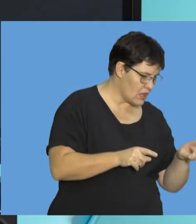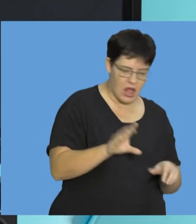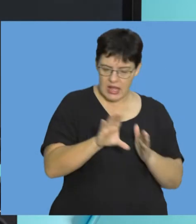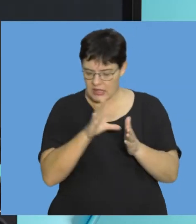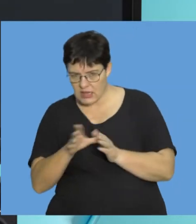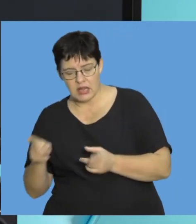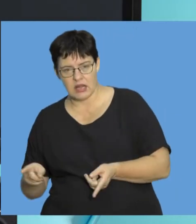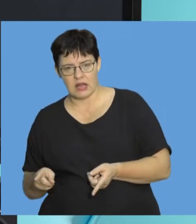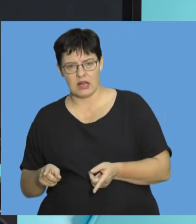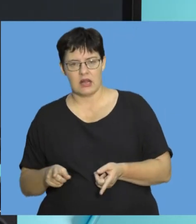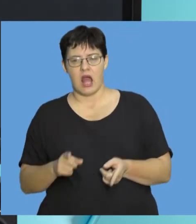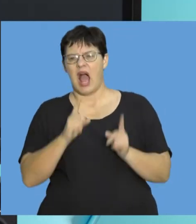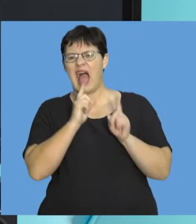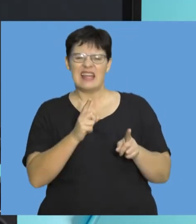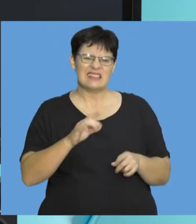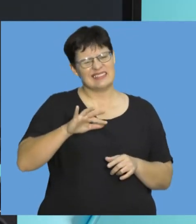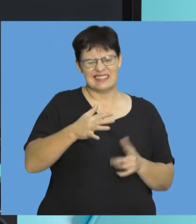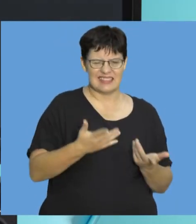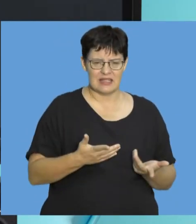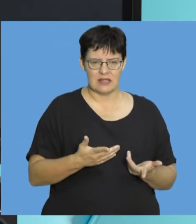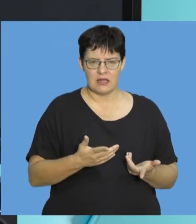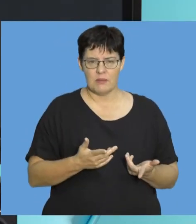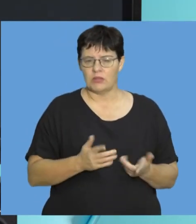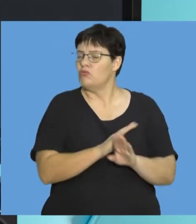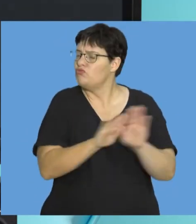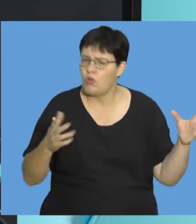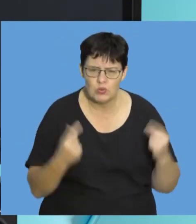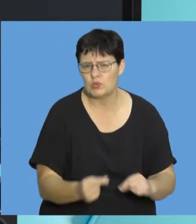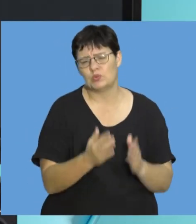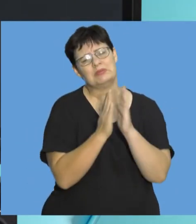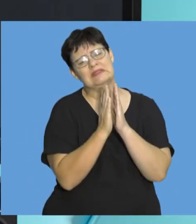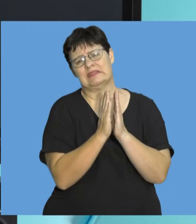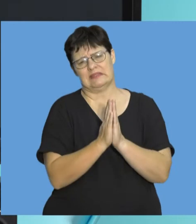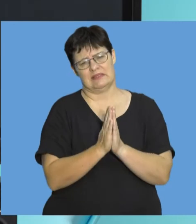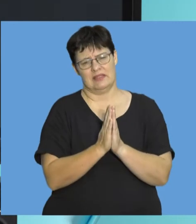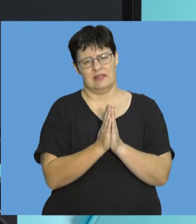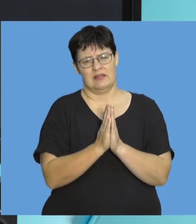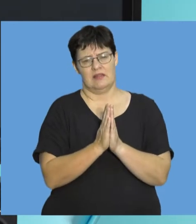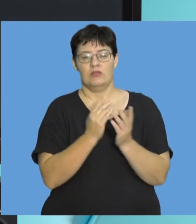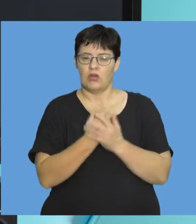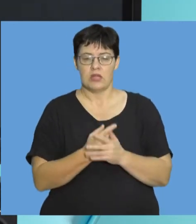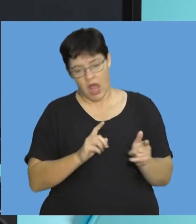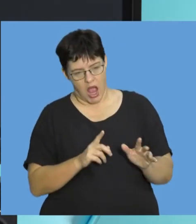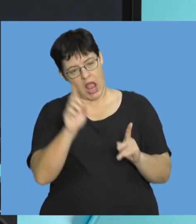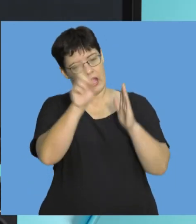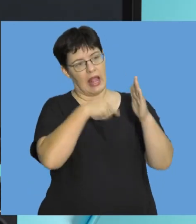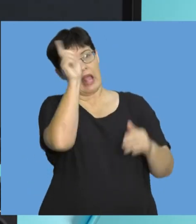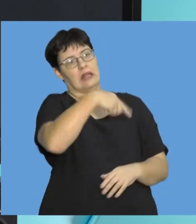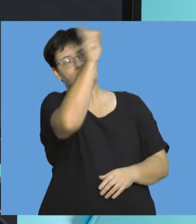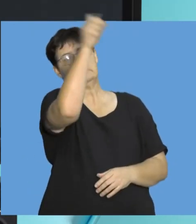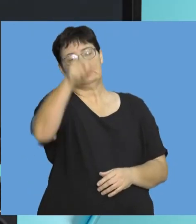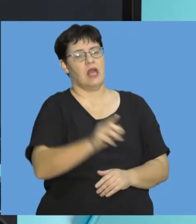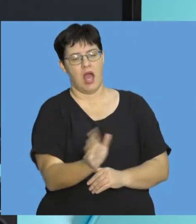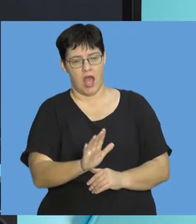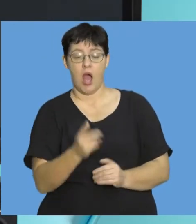the other two, then the answer will kind of work, but you do not do that, please. So don't just rush to then cancelling. You